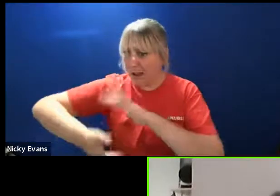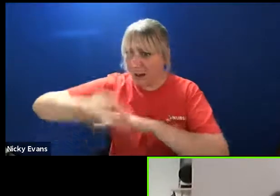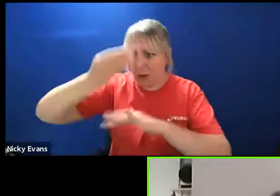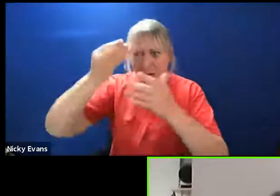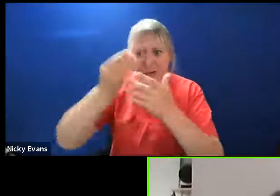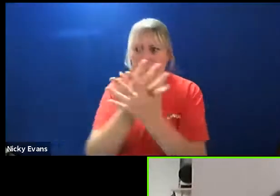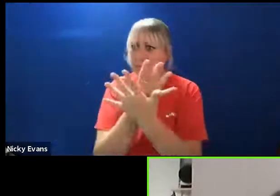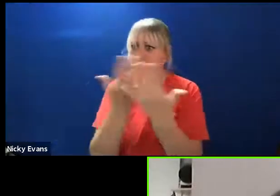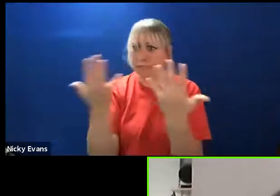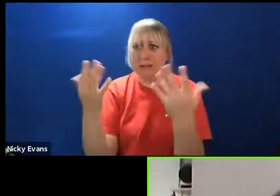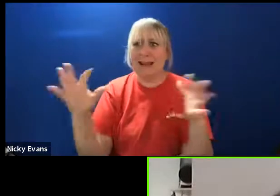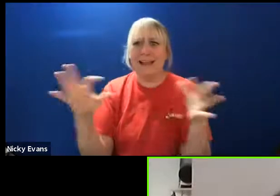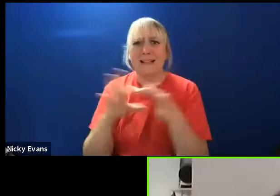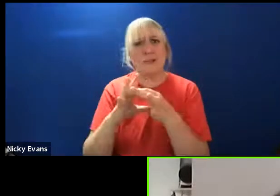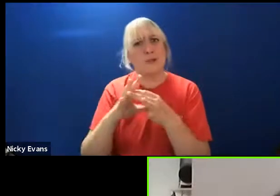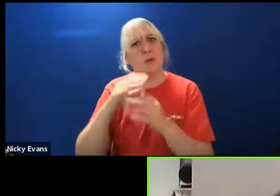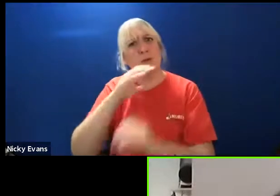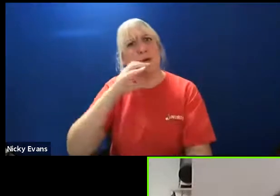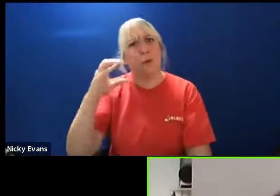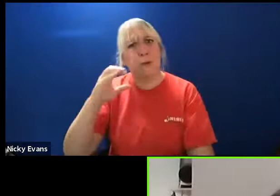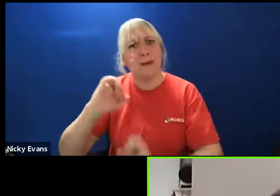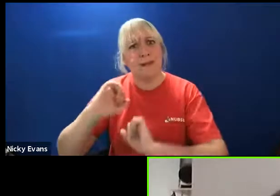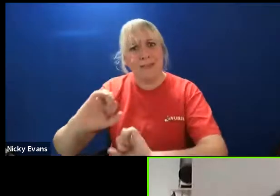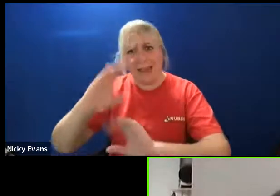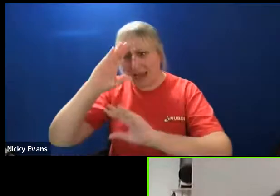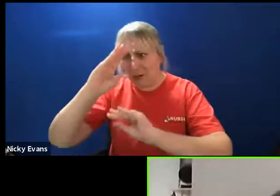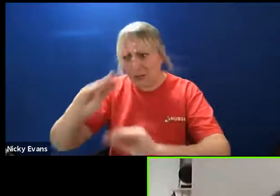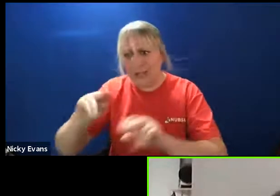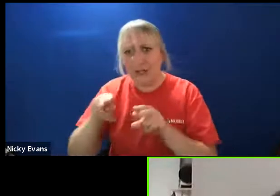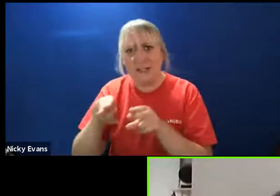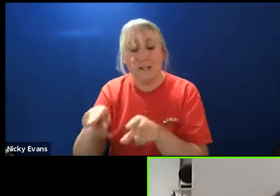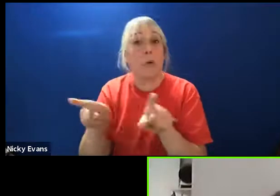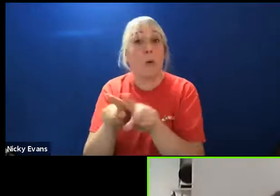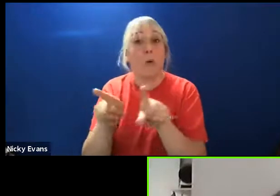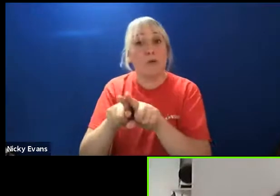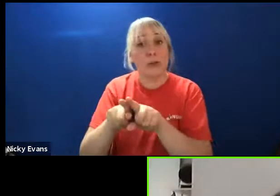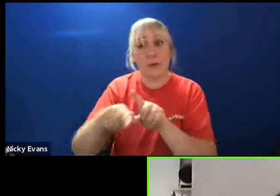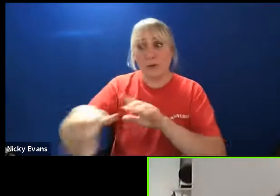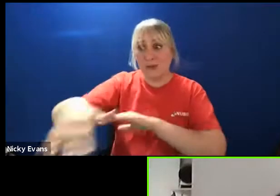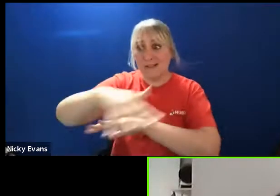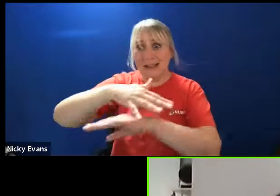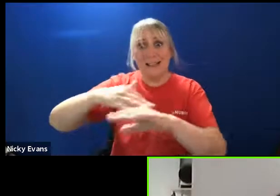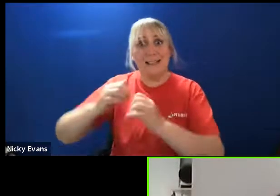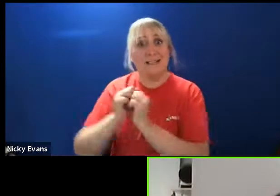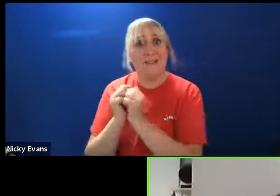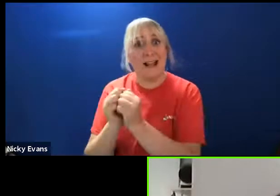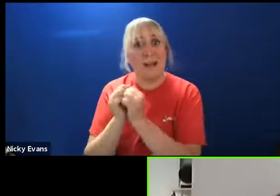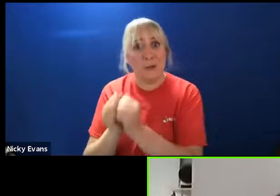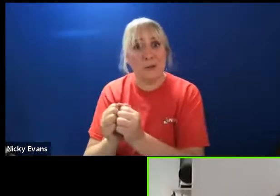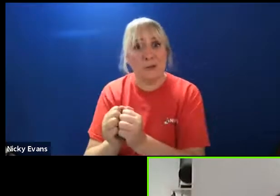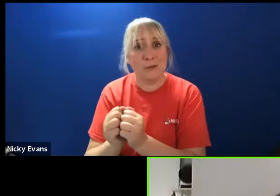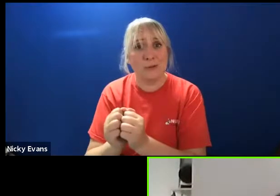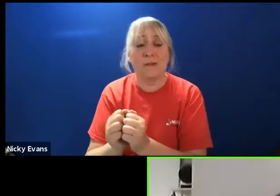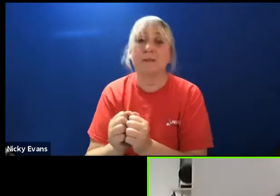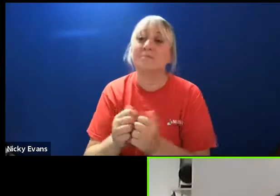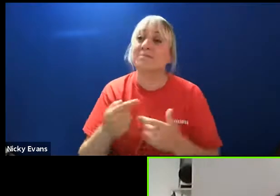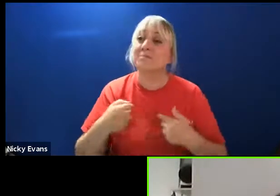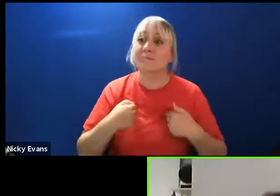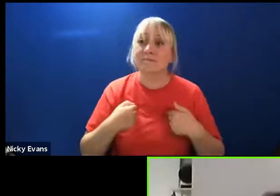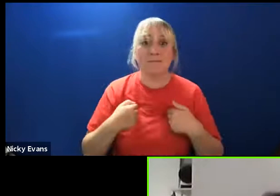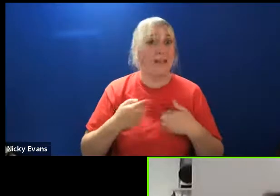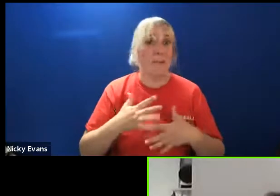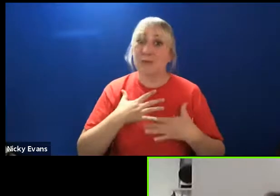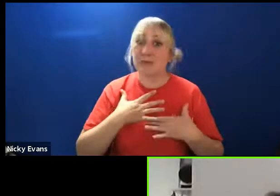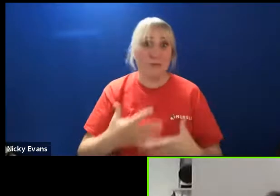system and also about the values of Cuba as a society. It doesn't surprise me to hear that Cuba has managed to respond